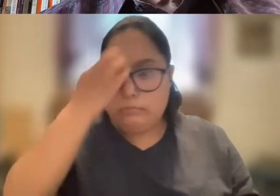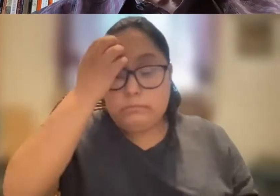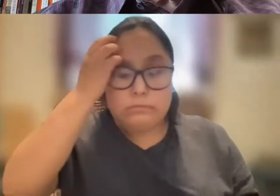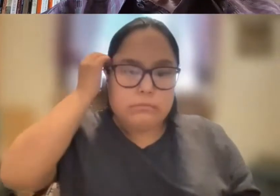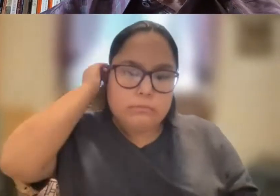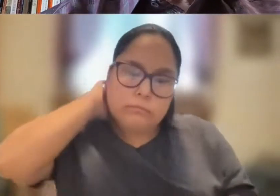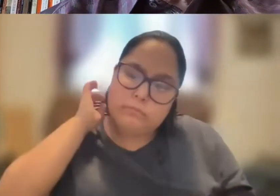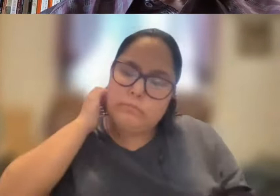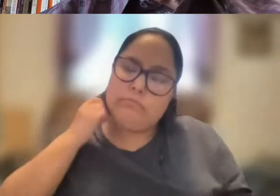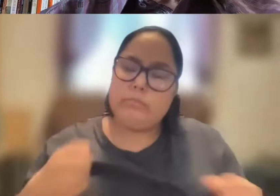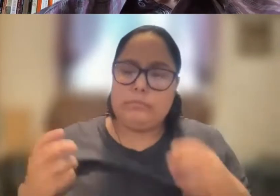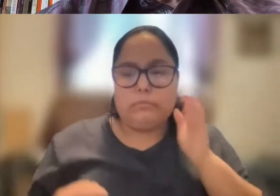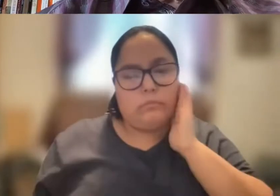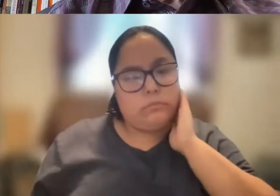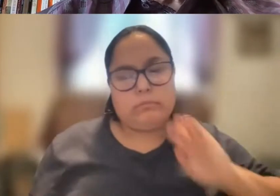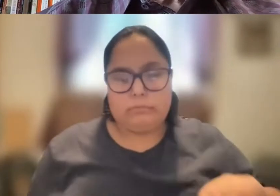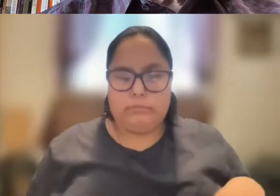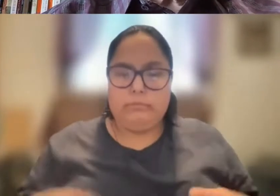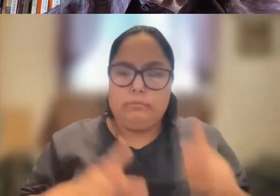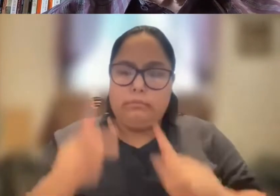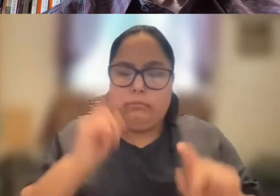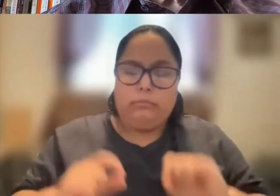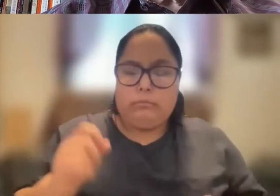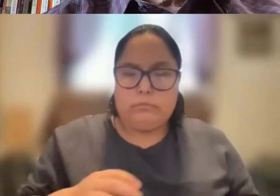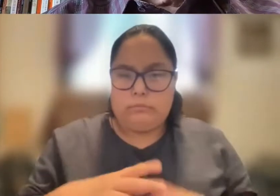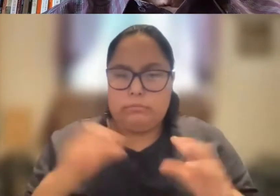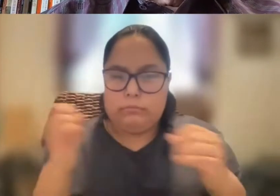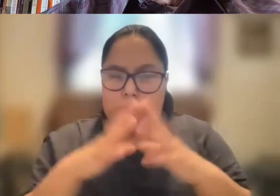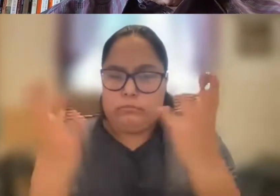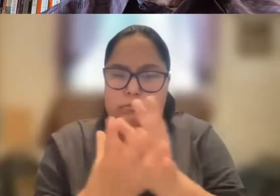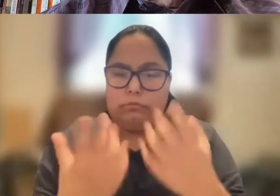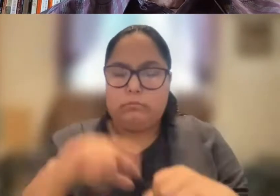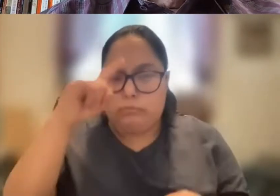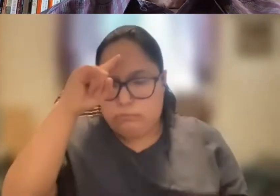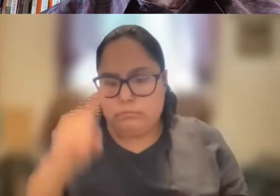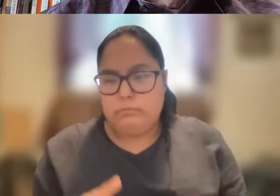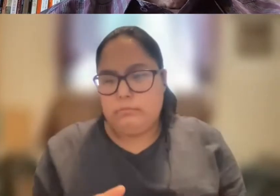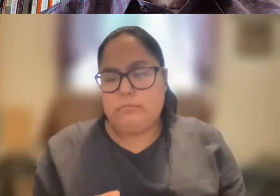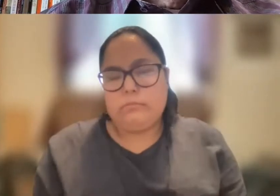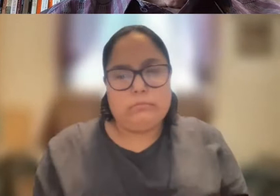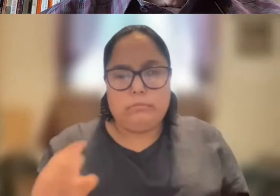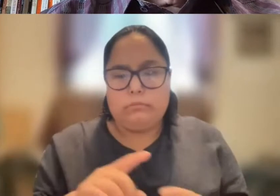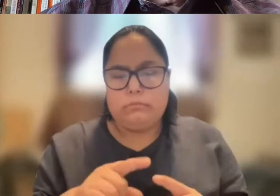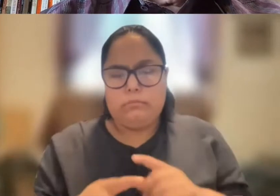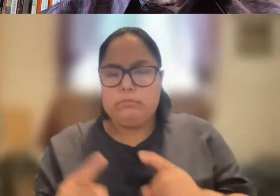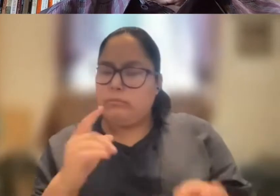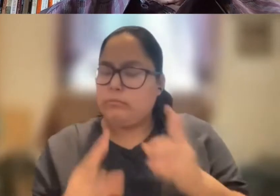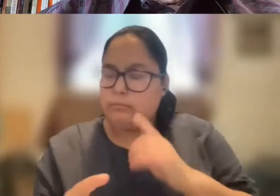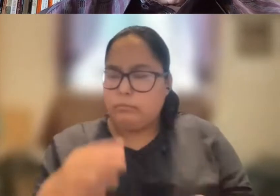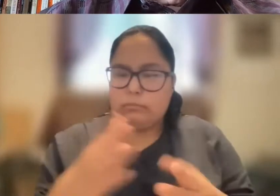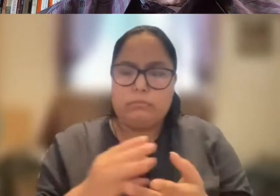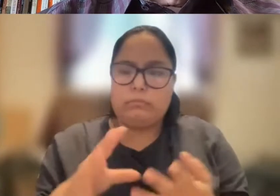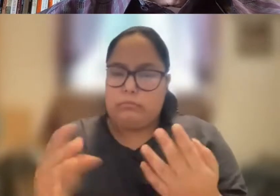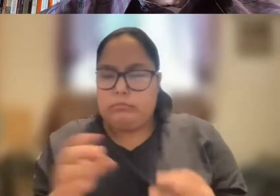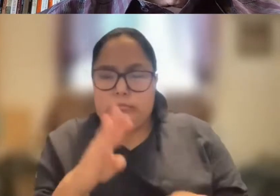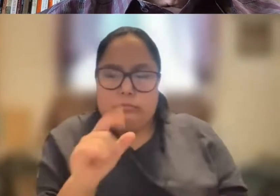Things continued to heat up in the world, and I had to go on other tours. And I was faced with a dilemma because we were getting more into